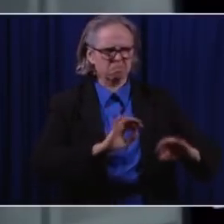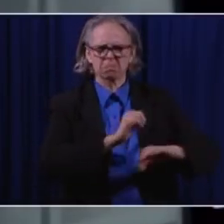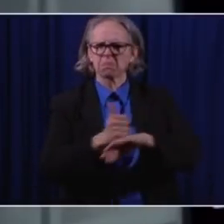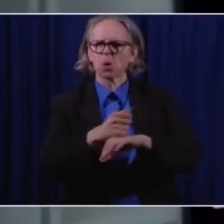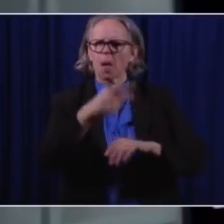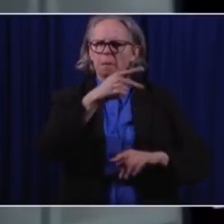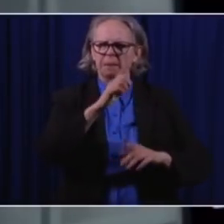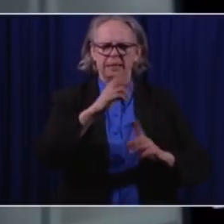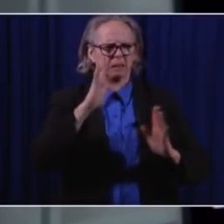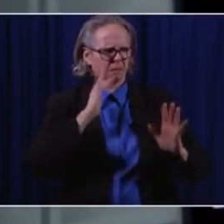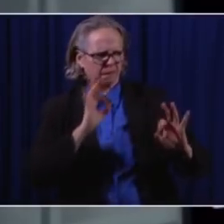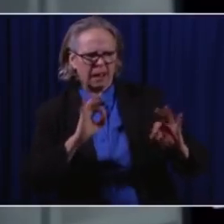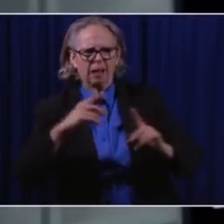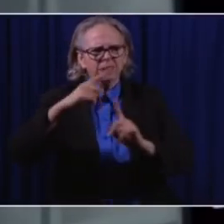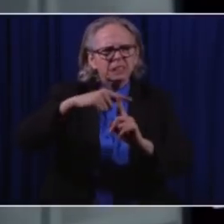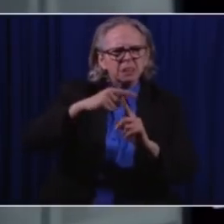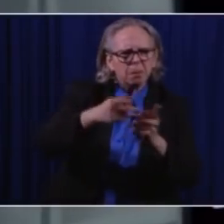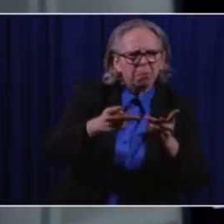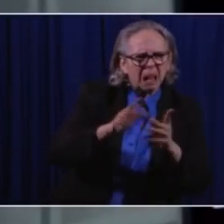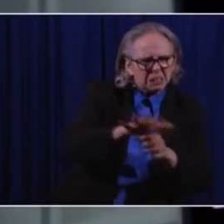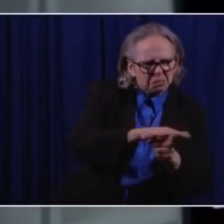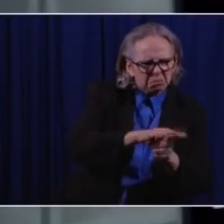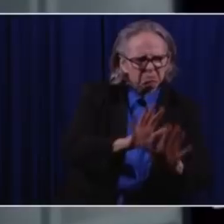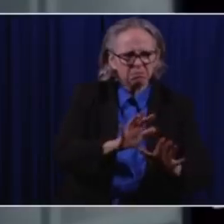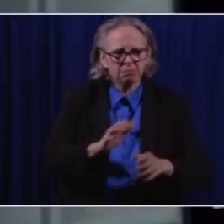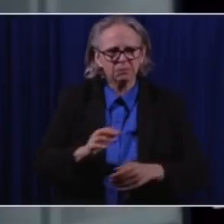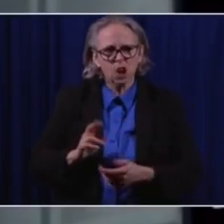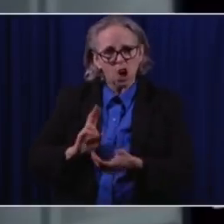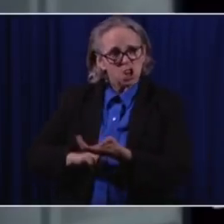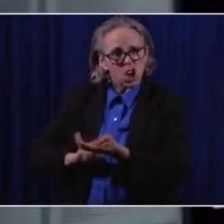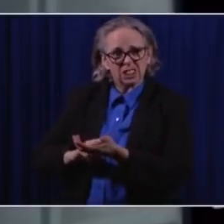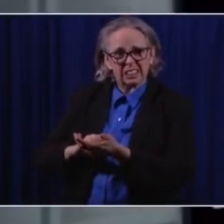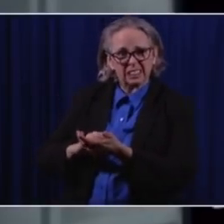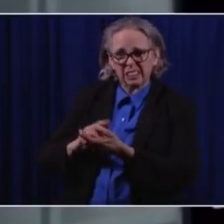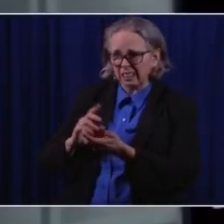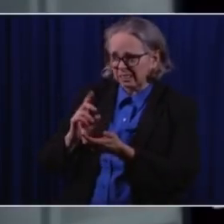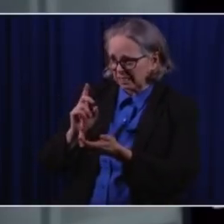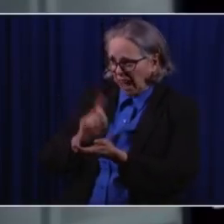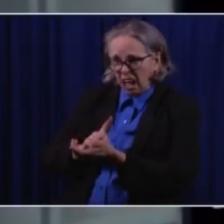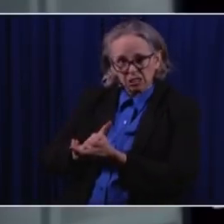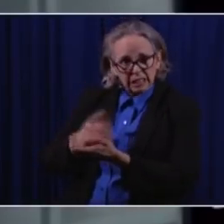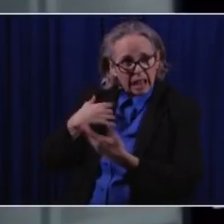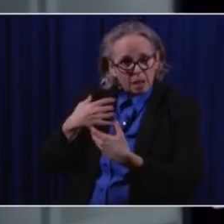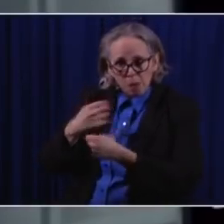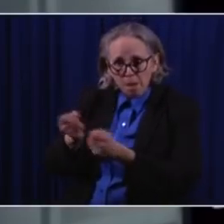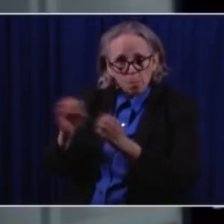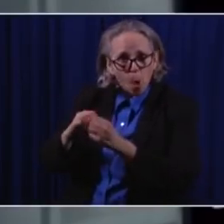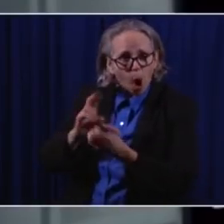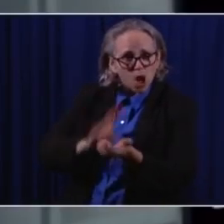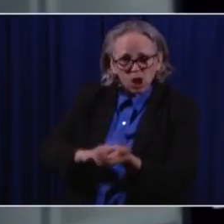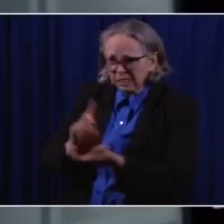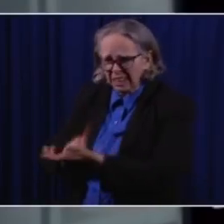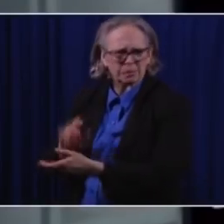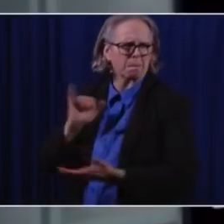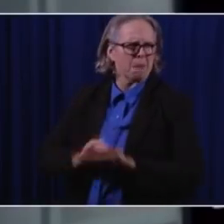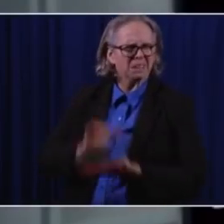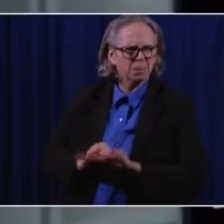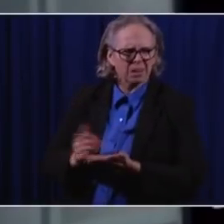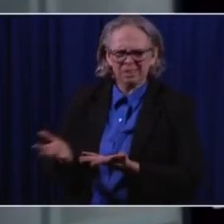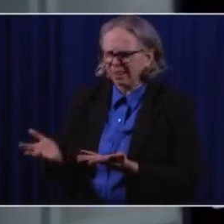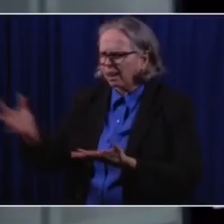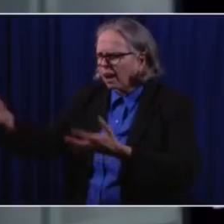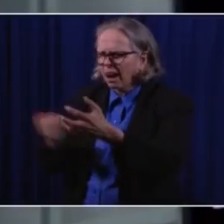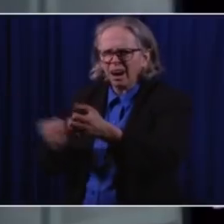staff members that are skilled enough to care for those patients that we're seeing influx into our facilities. And